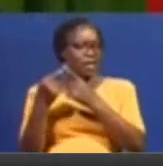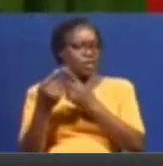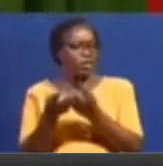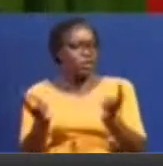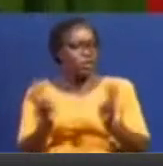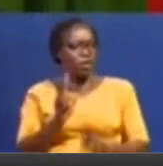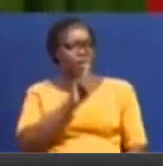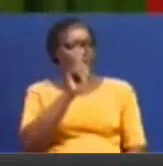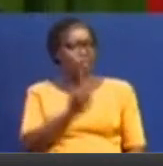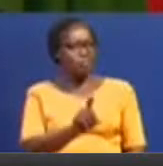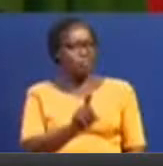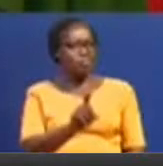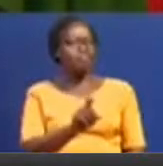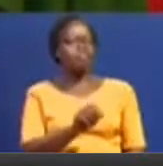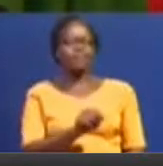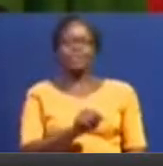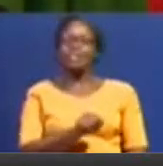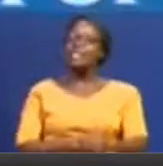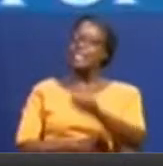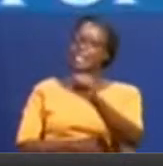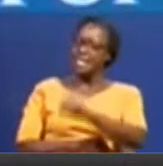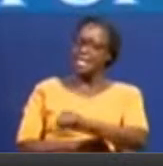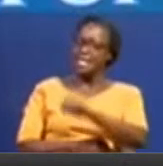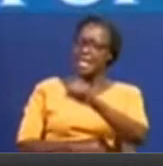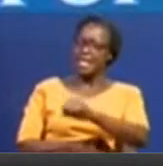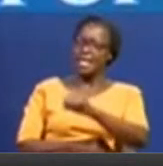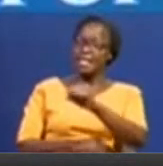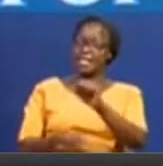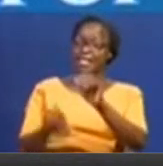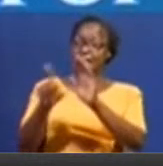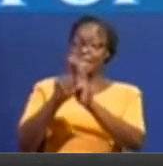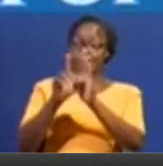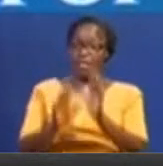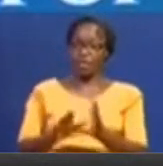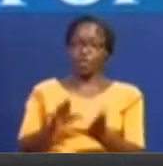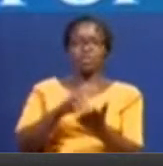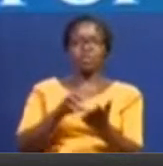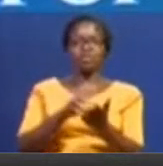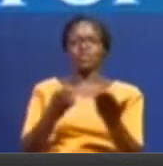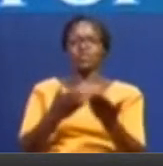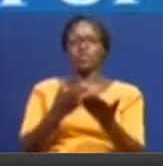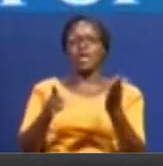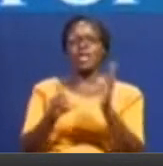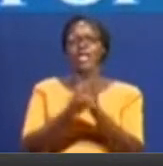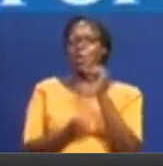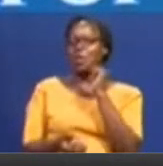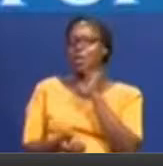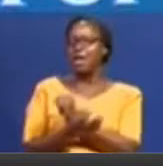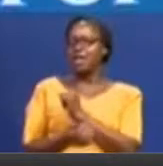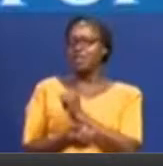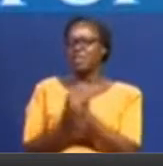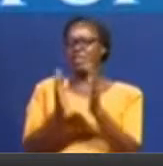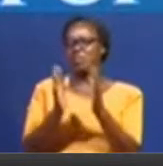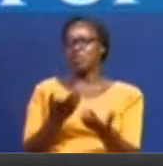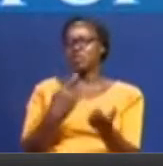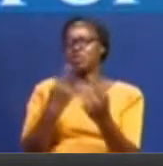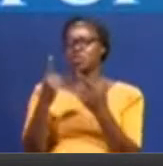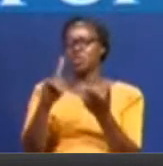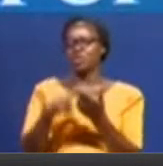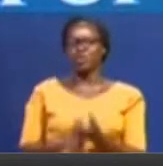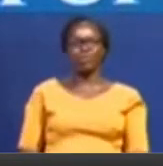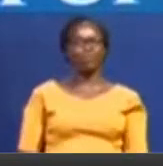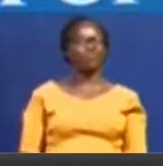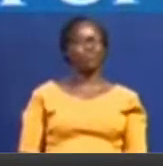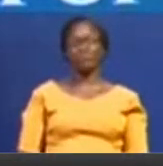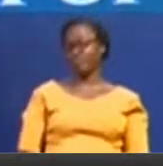panel? Yes, I have. As a lawyer, there are situations where you give legal advice and the person you're talking to does